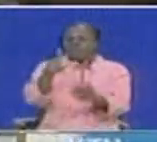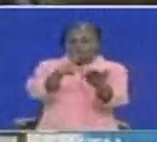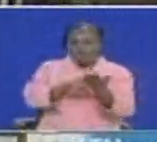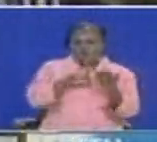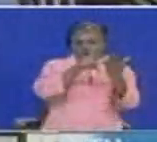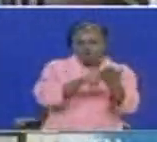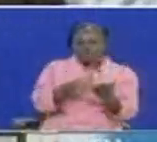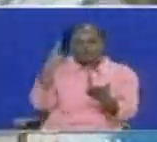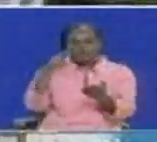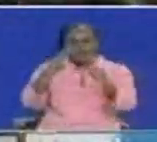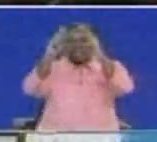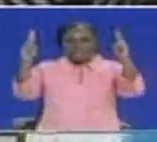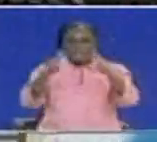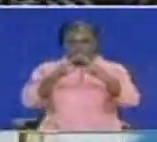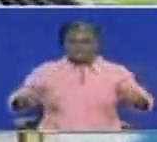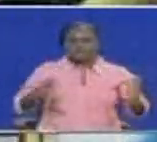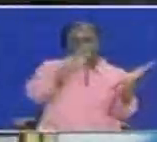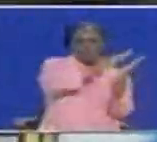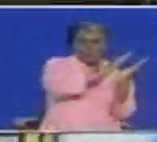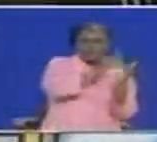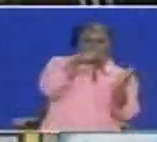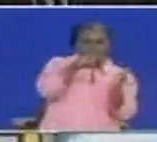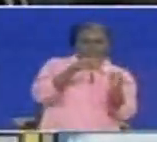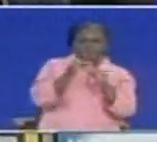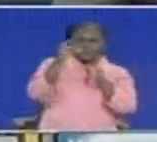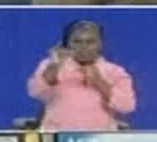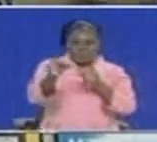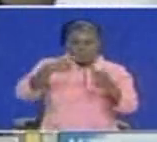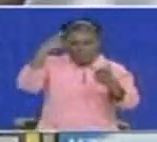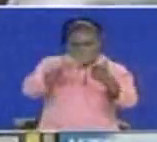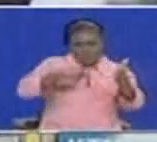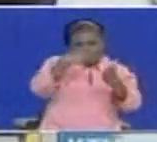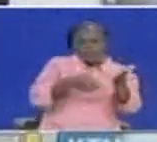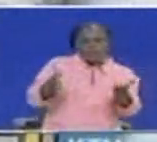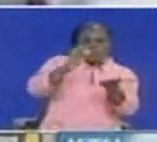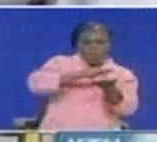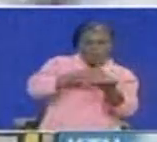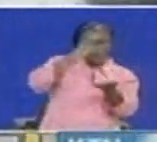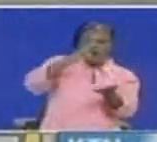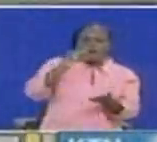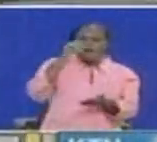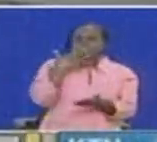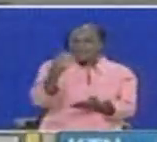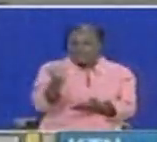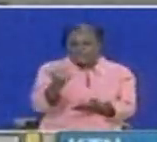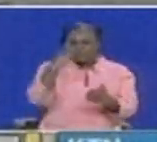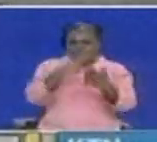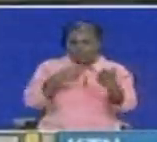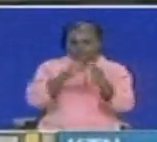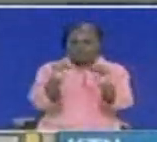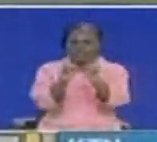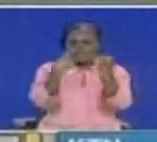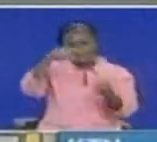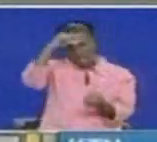three international banks. The extension will see taxpayers part with an additional 500 million shillings as a cost to save government from